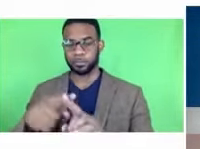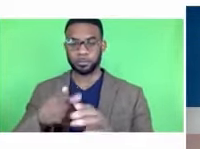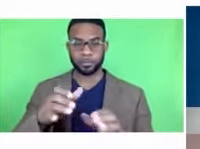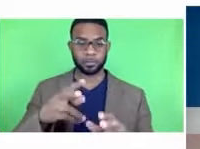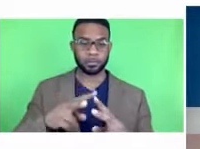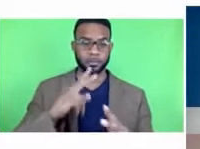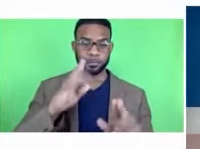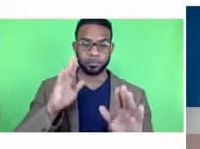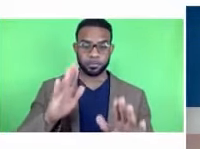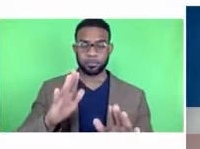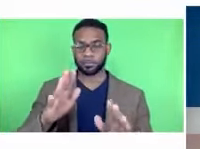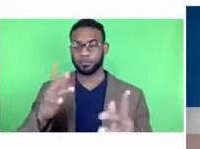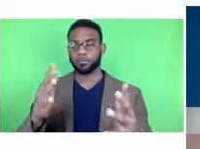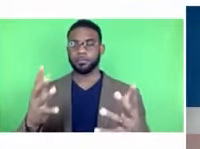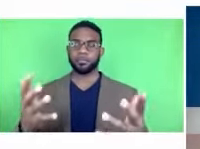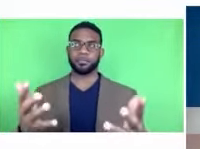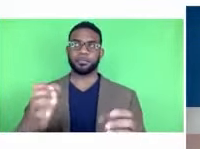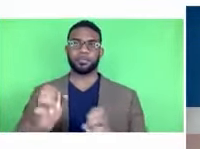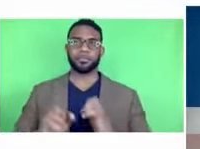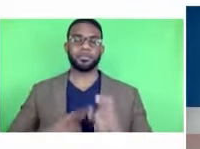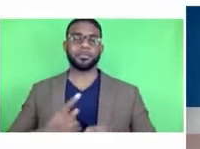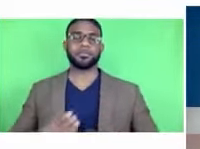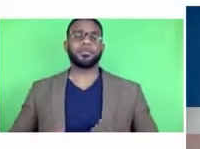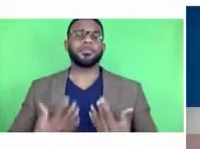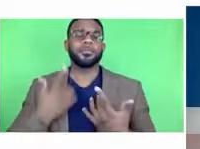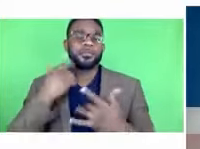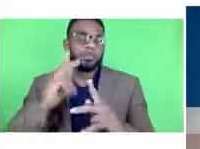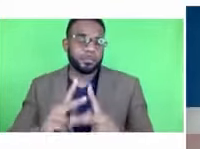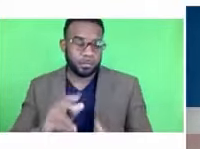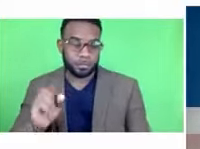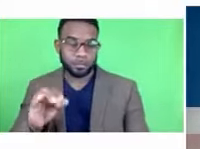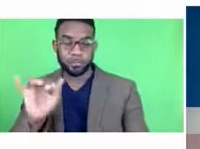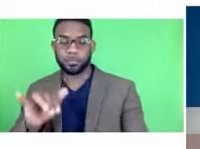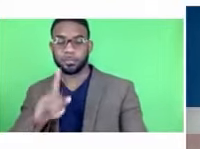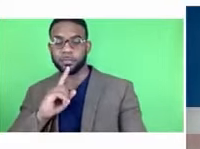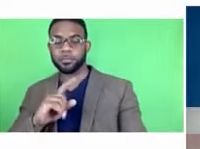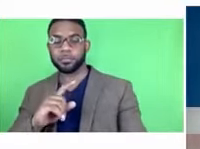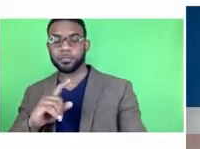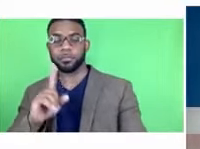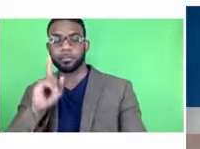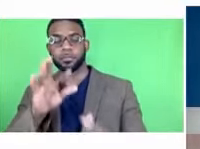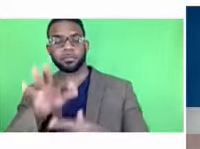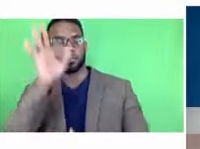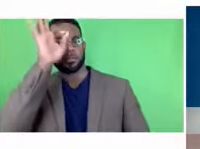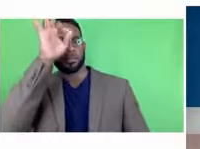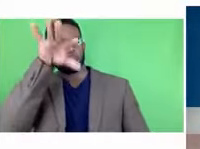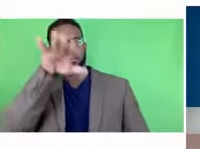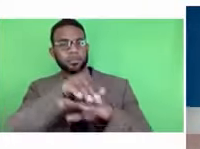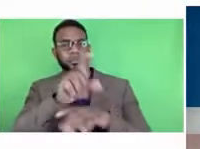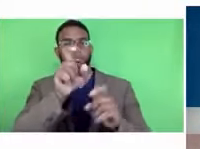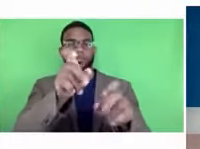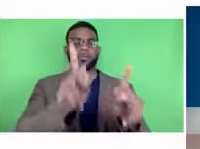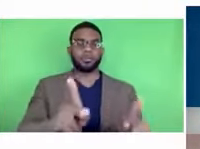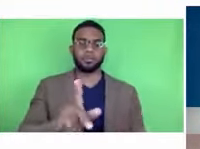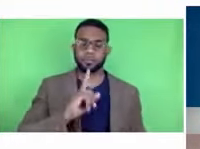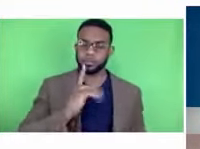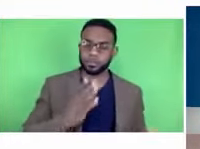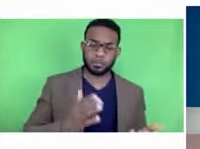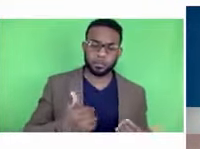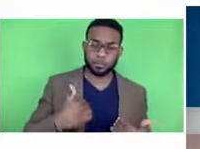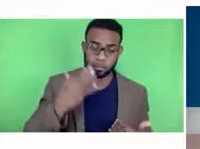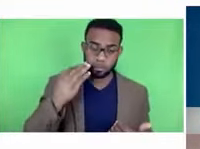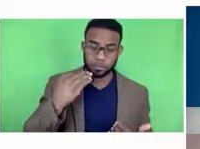great, motivation for people. And so that is, what is one piece of advice you would give to a person that maybe has